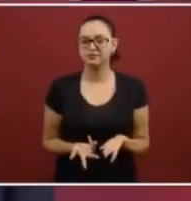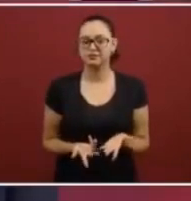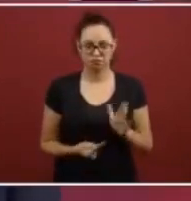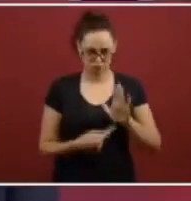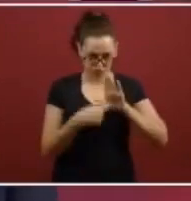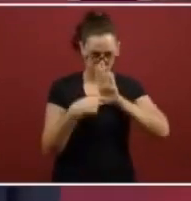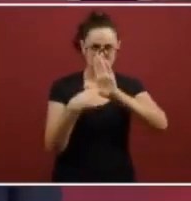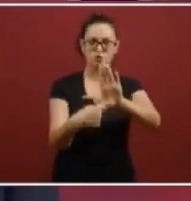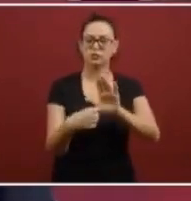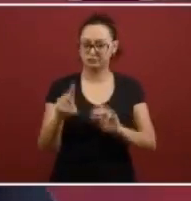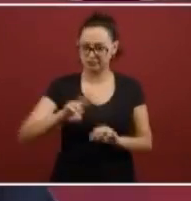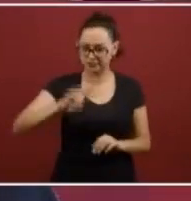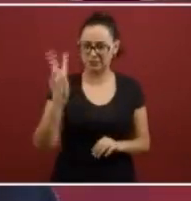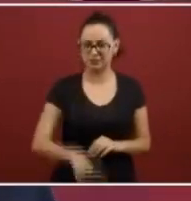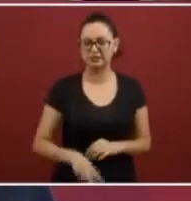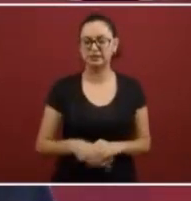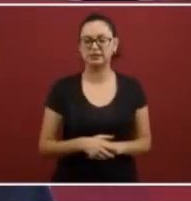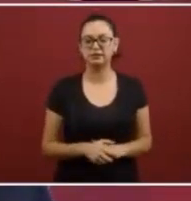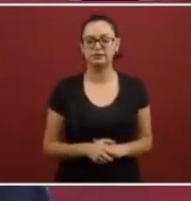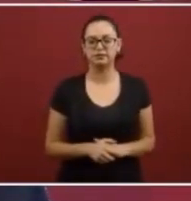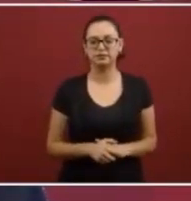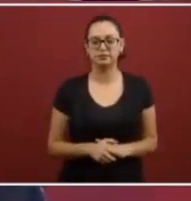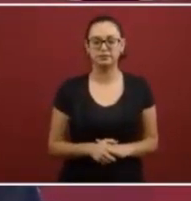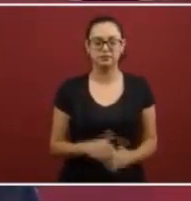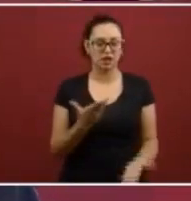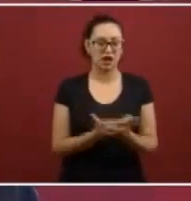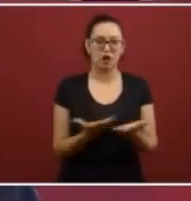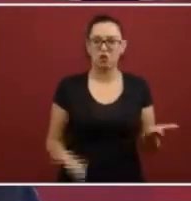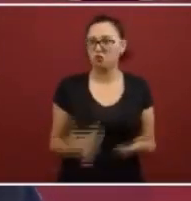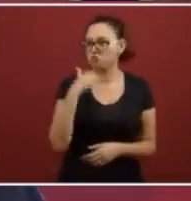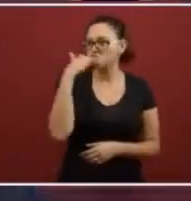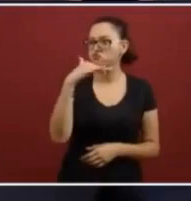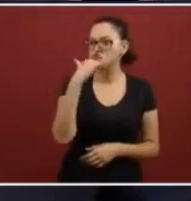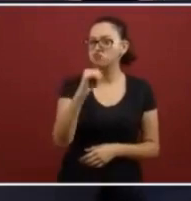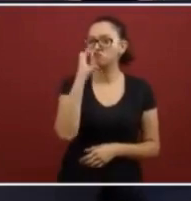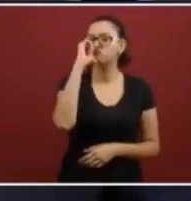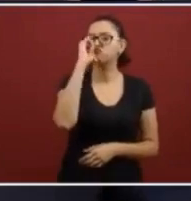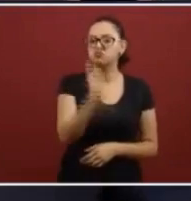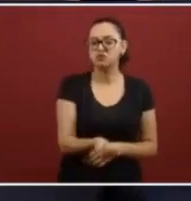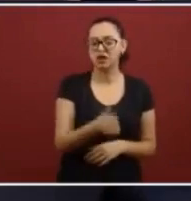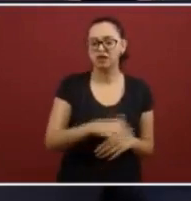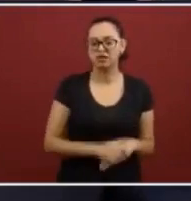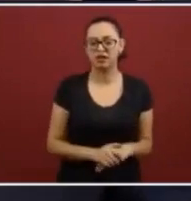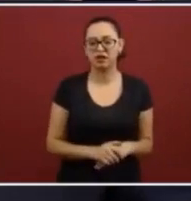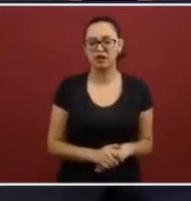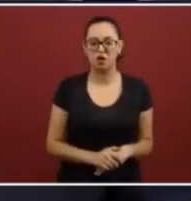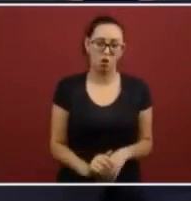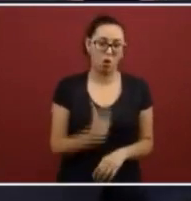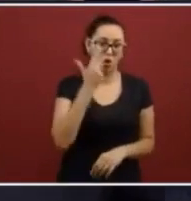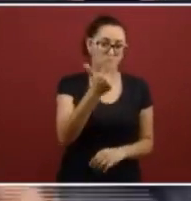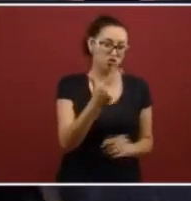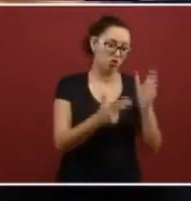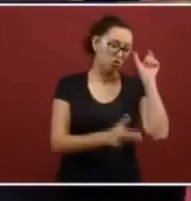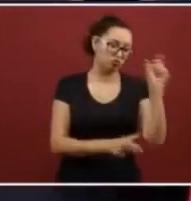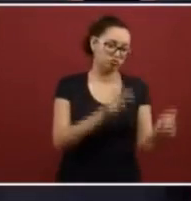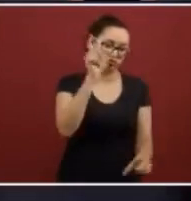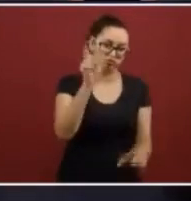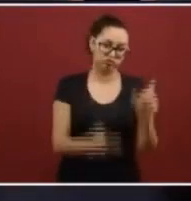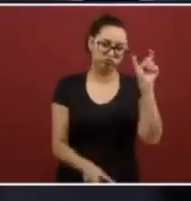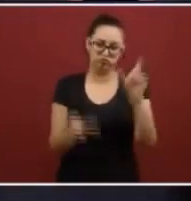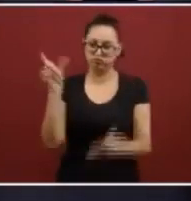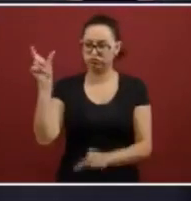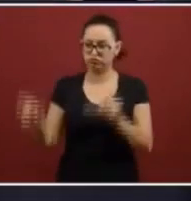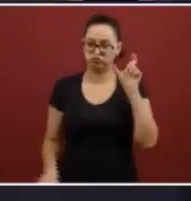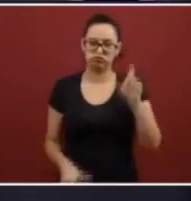Mostrar We'd want de it, que no se permite la corrupción. Y so they 8 would, columnas en los periódicos so they y would en los noticieros de put radio